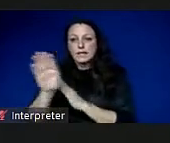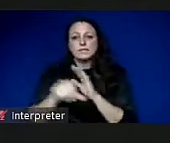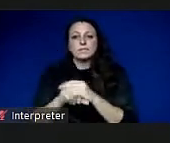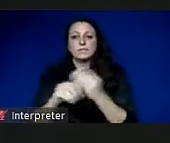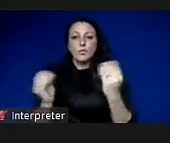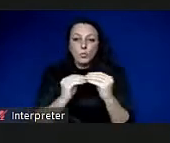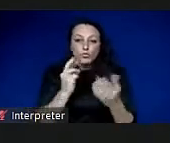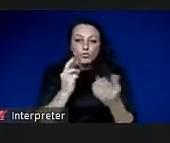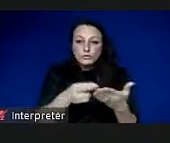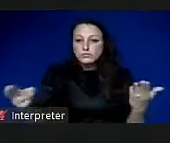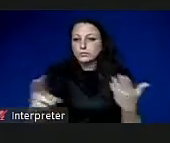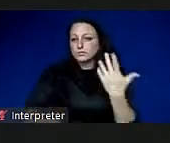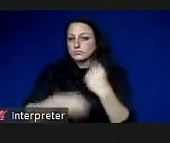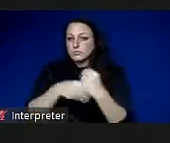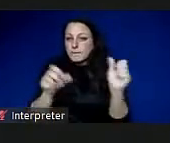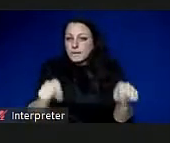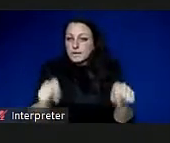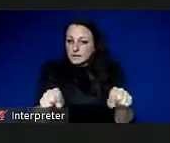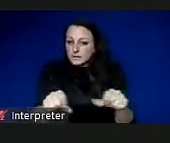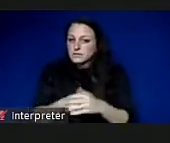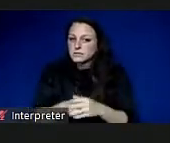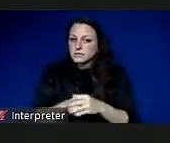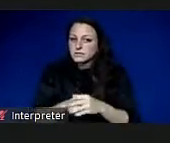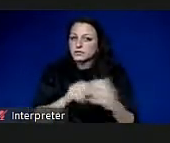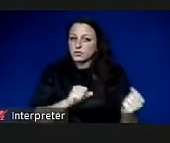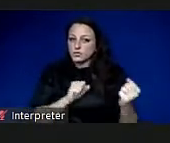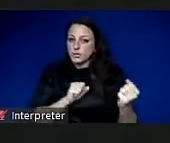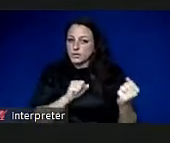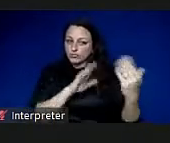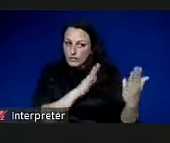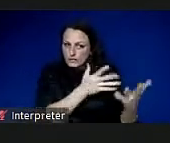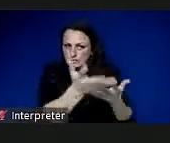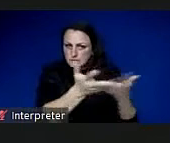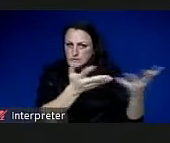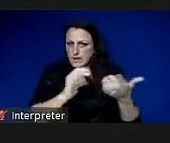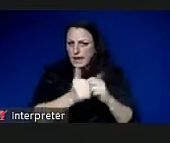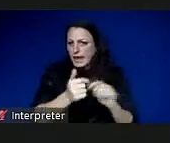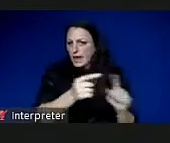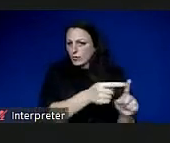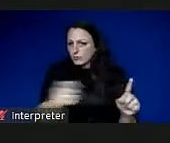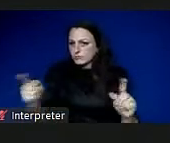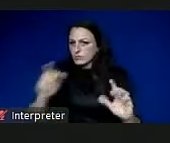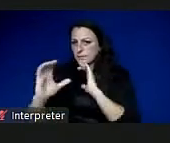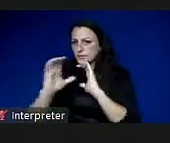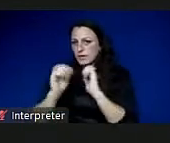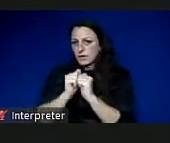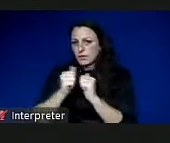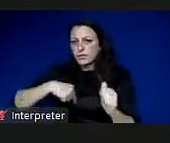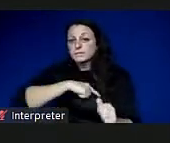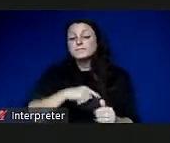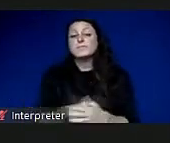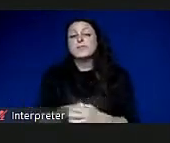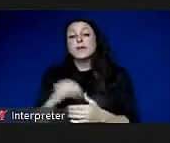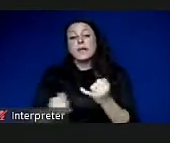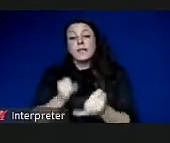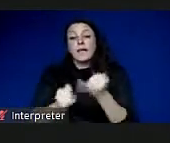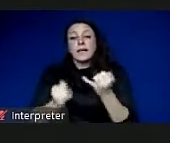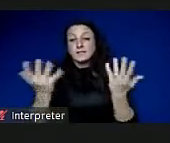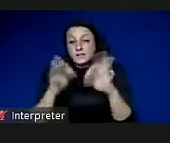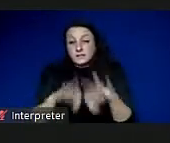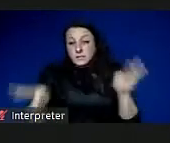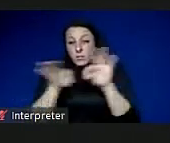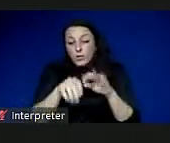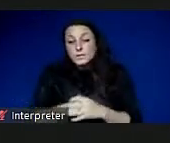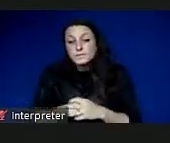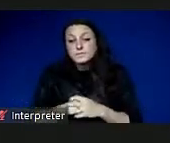additional capabilities that address our long-term care facilities. And then finally, I think it's really important to note when I mentioned that